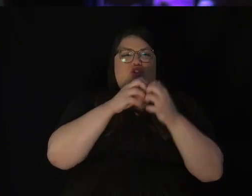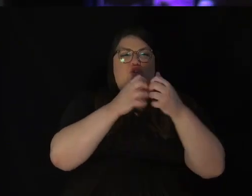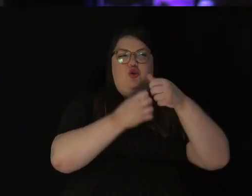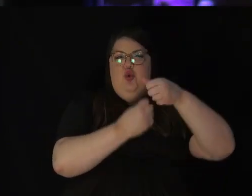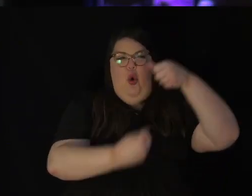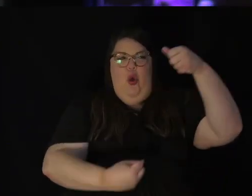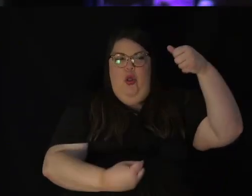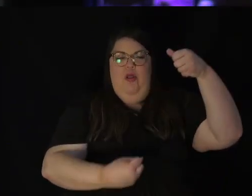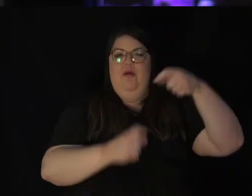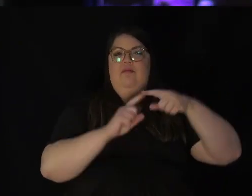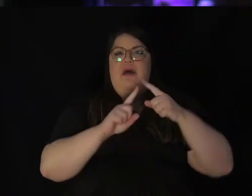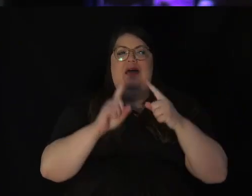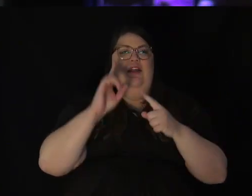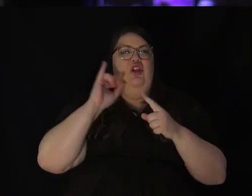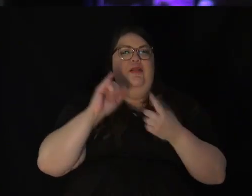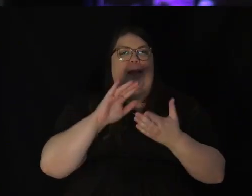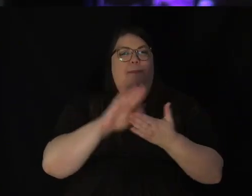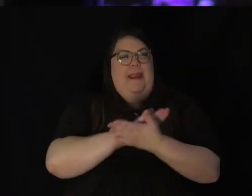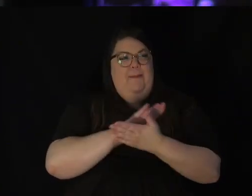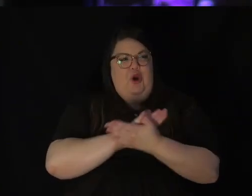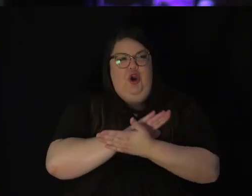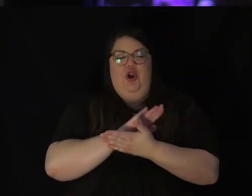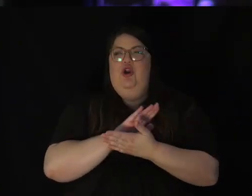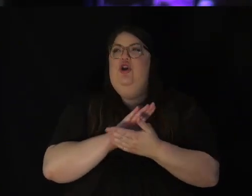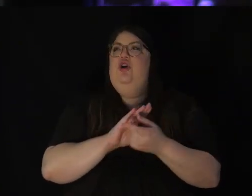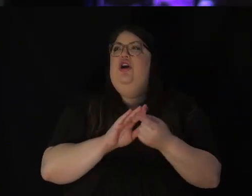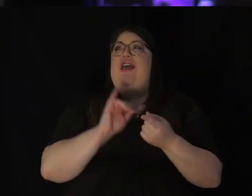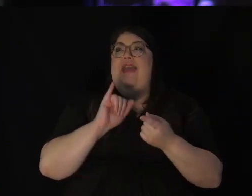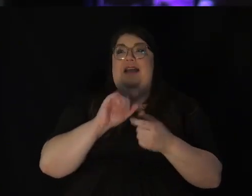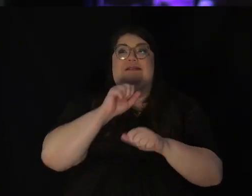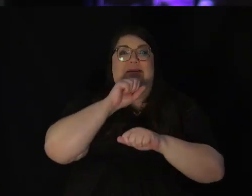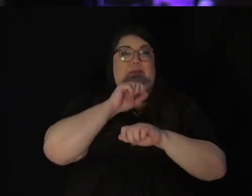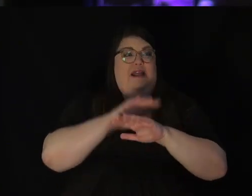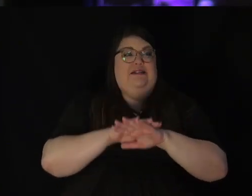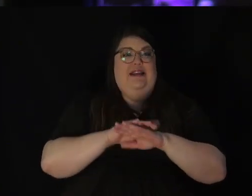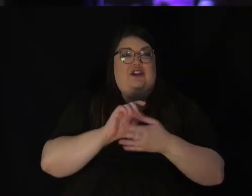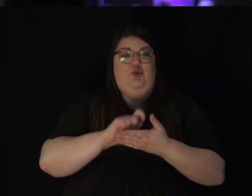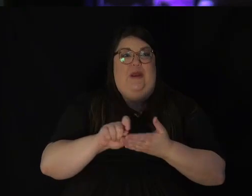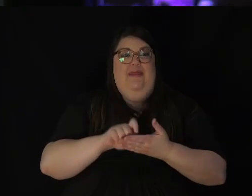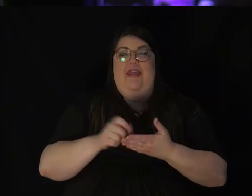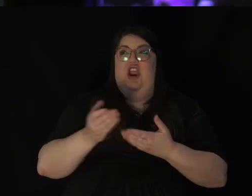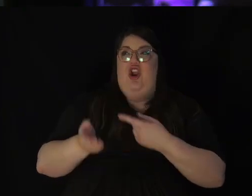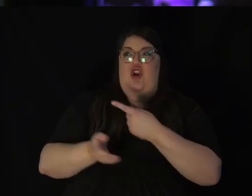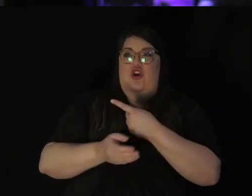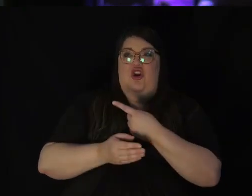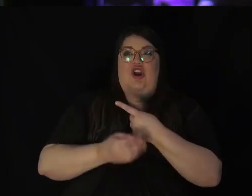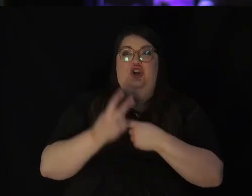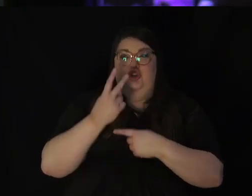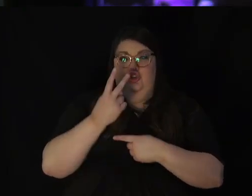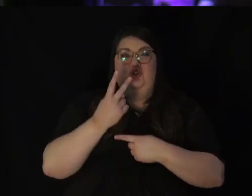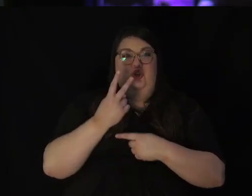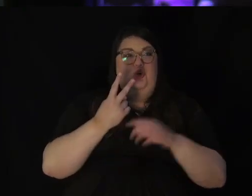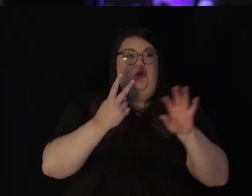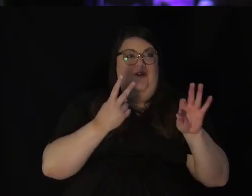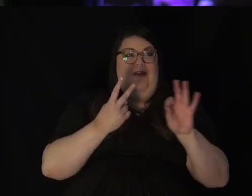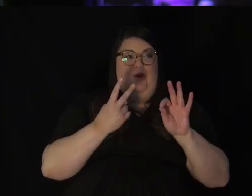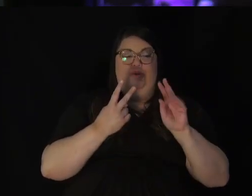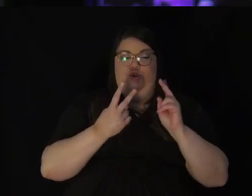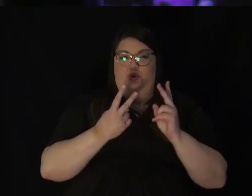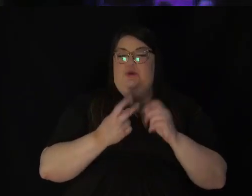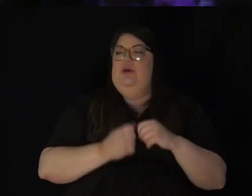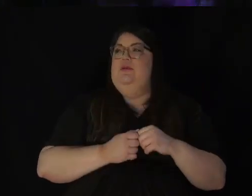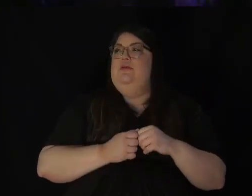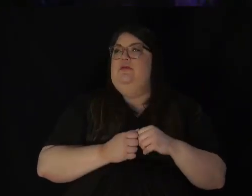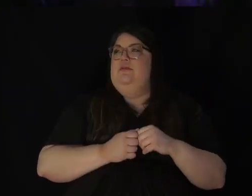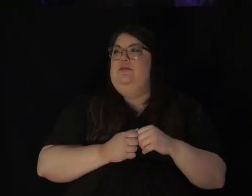but little, they look like paper, is the blessing. It's this blessing. There was two of them that were found, and on both